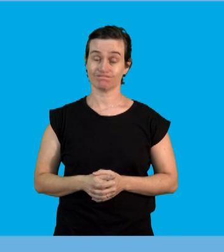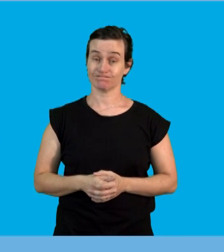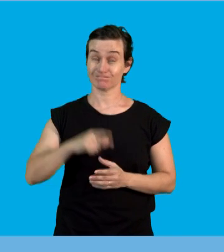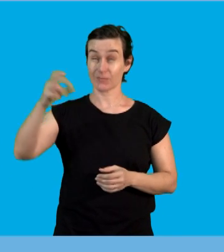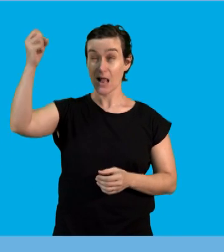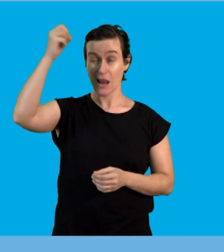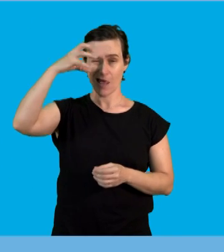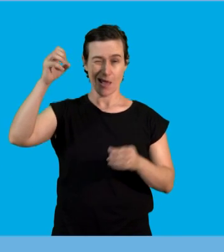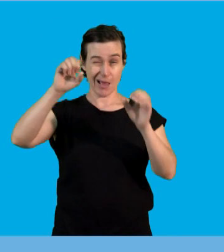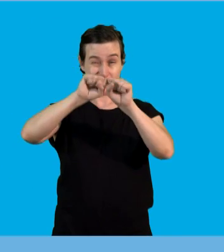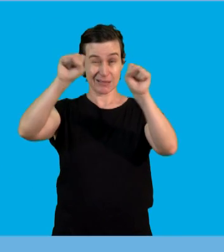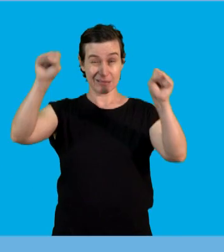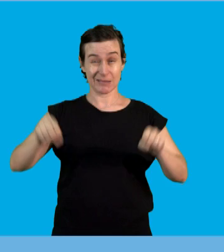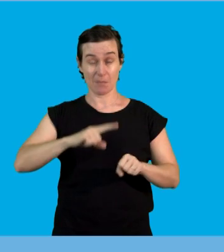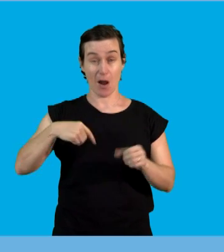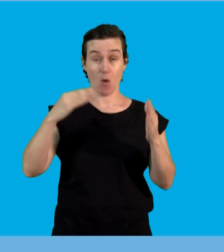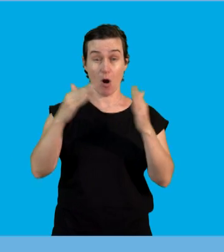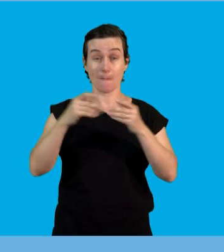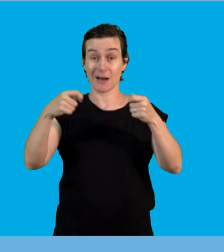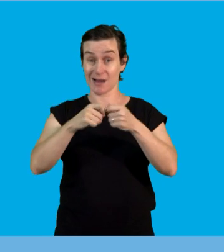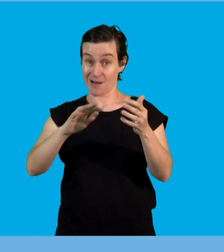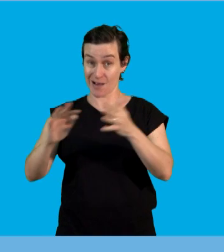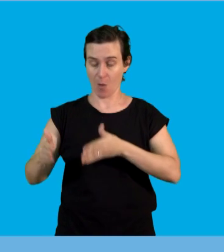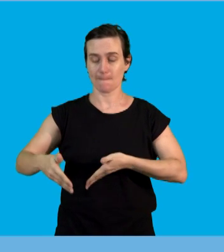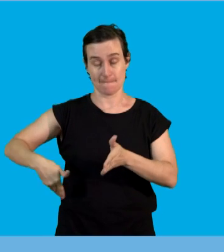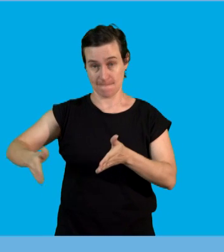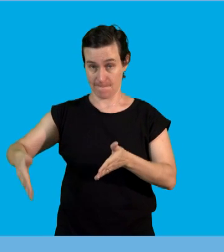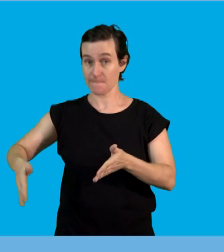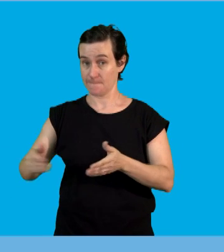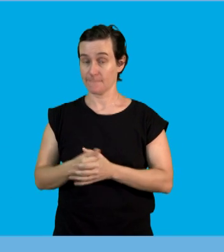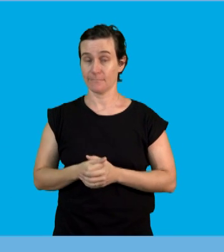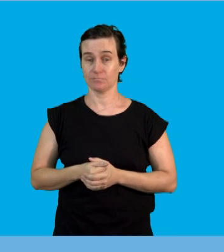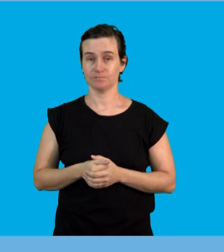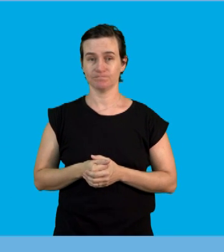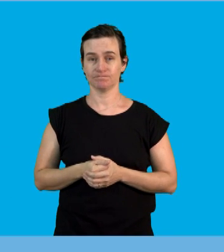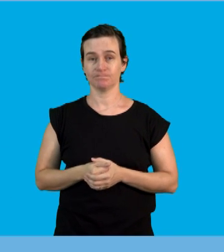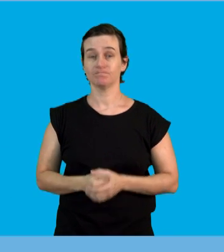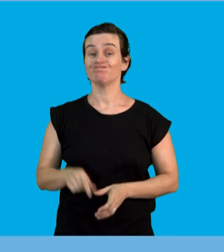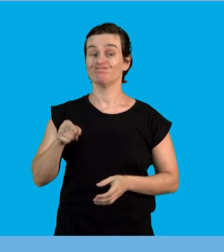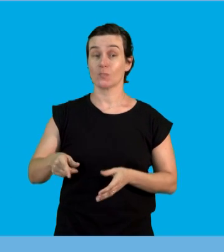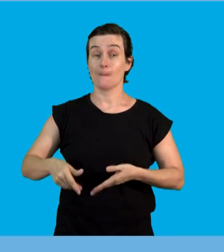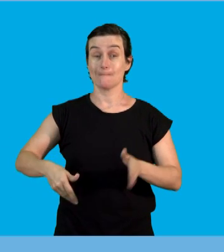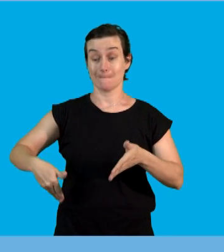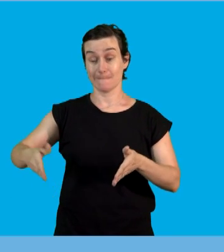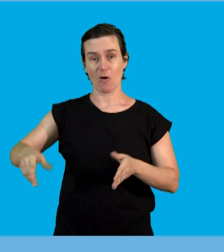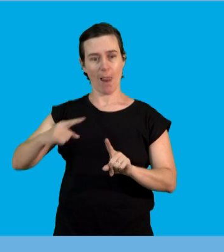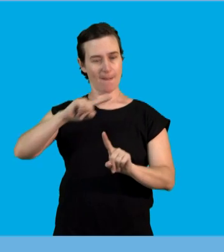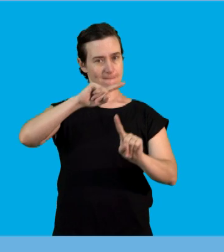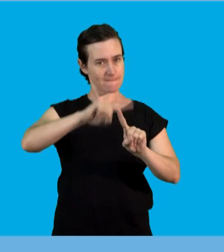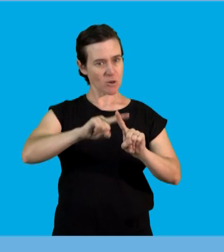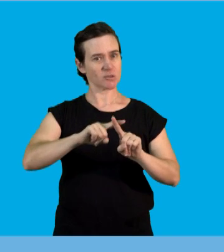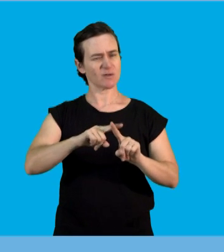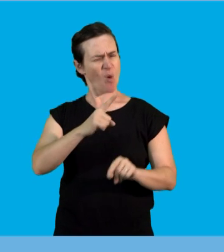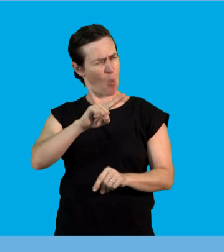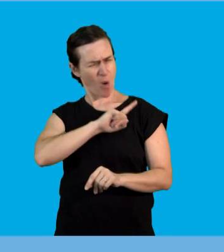in our homes are generally connected in parallel, as we have said. The parallel connection have the following advantages. So the reason